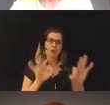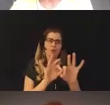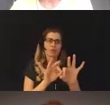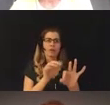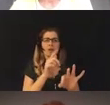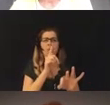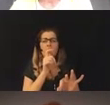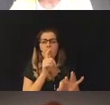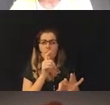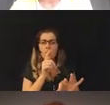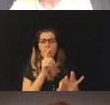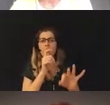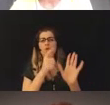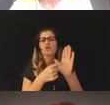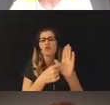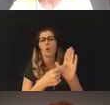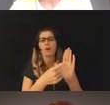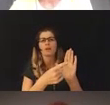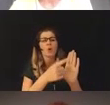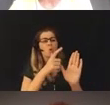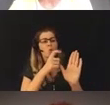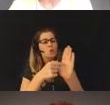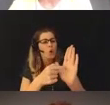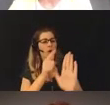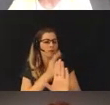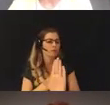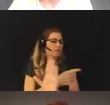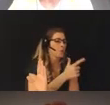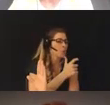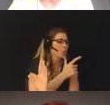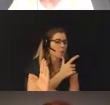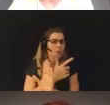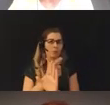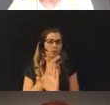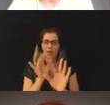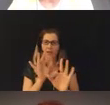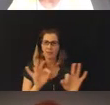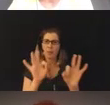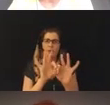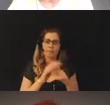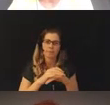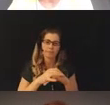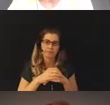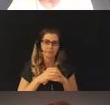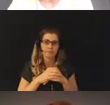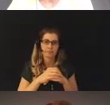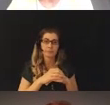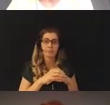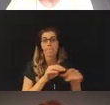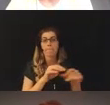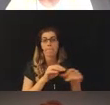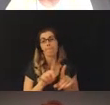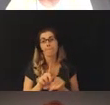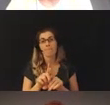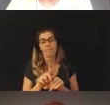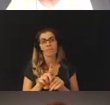visible? Who is shown, by whom, and how are incredibly important. It's also incredibly important for students